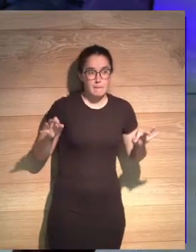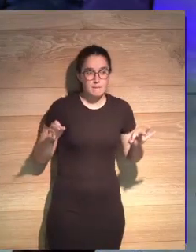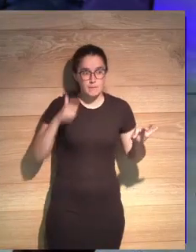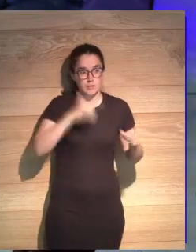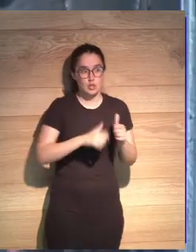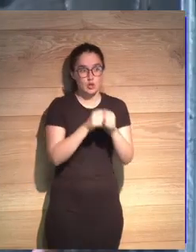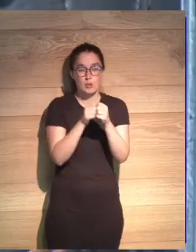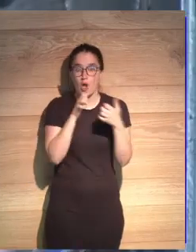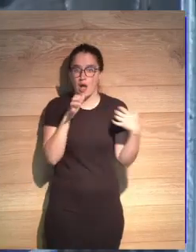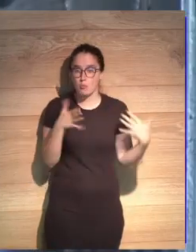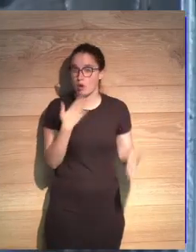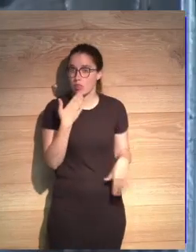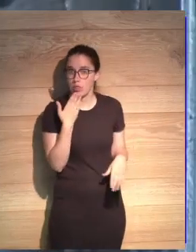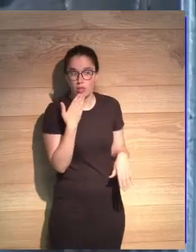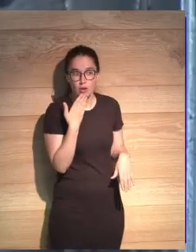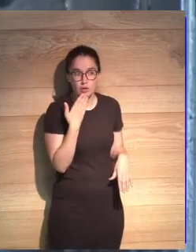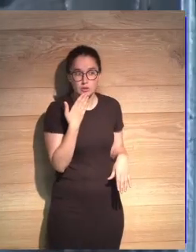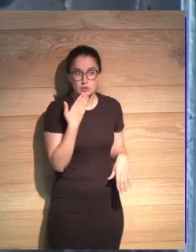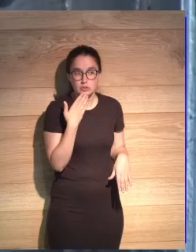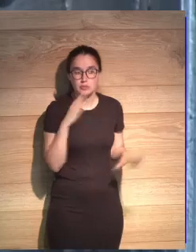don't play any games so far